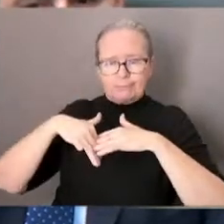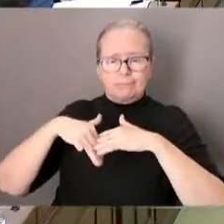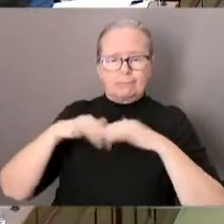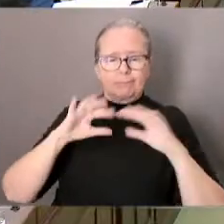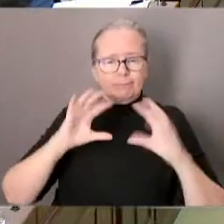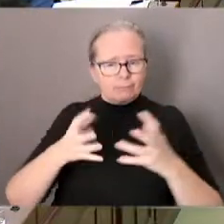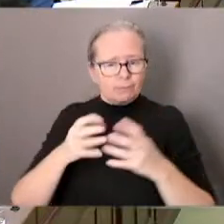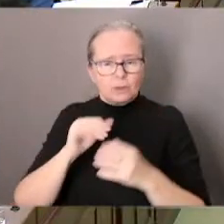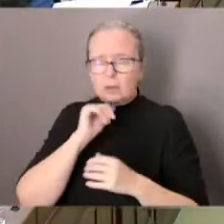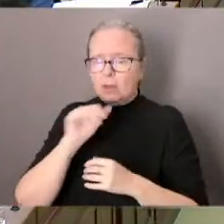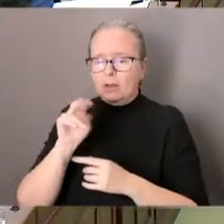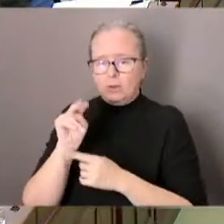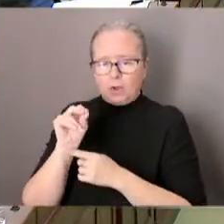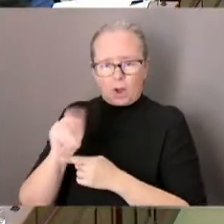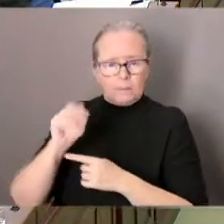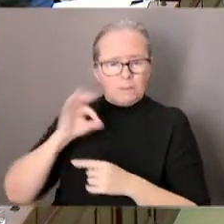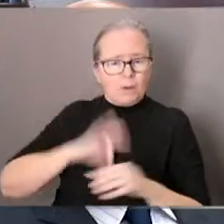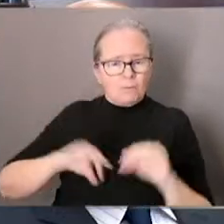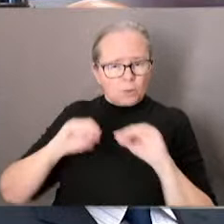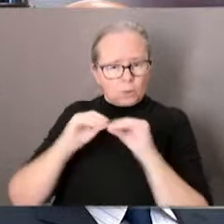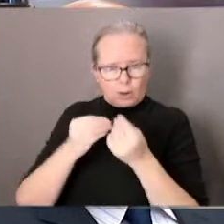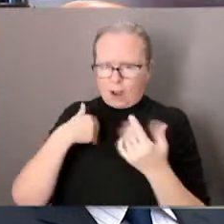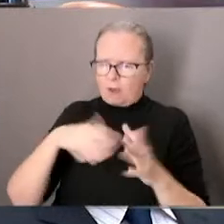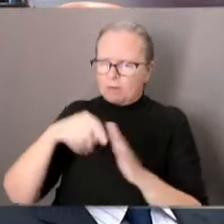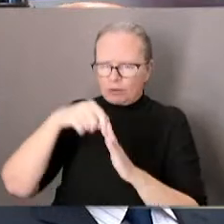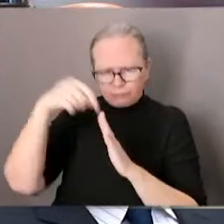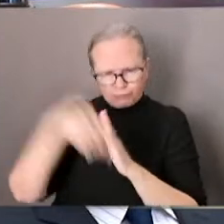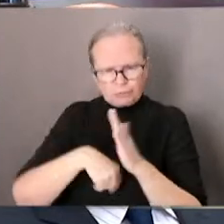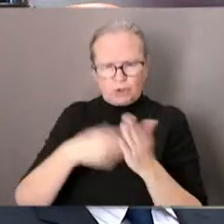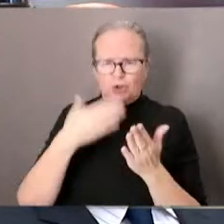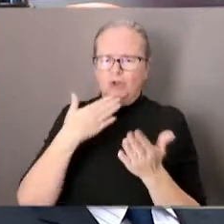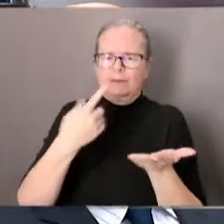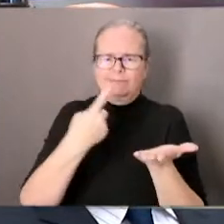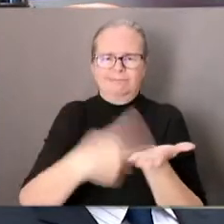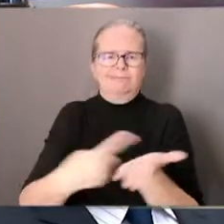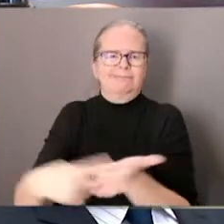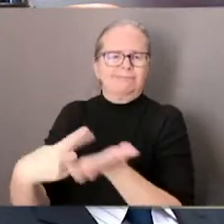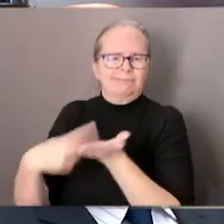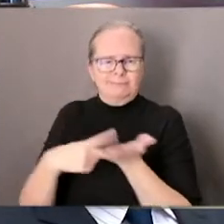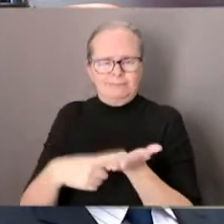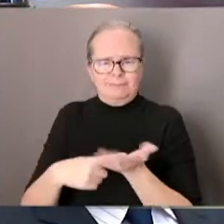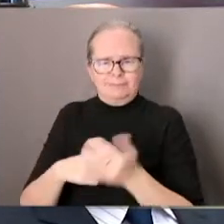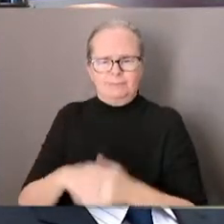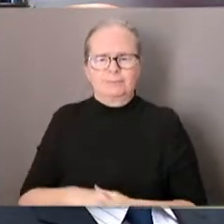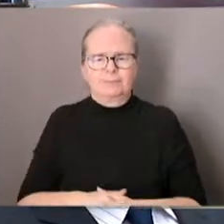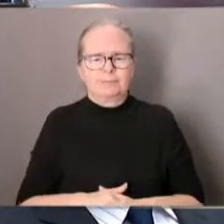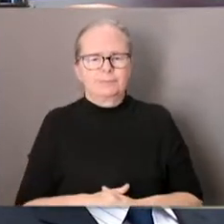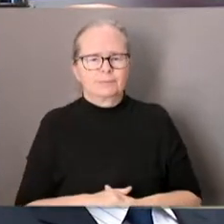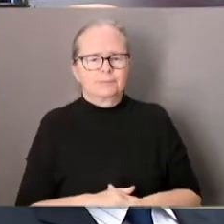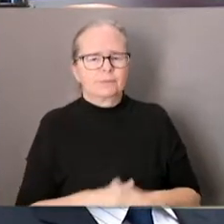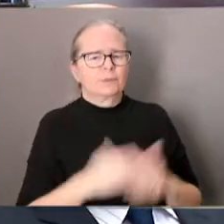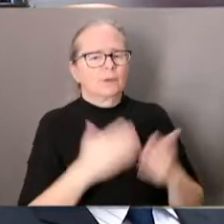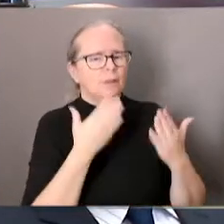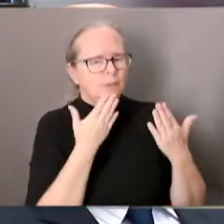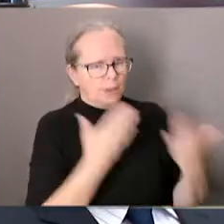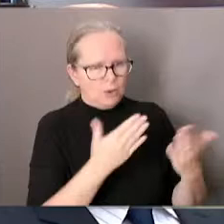The Honorable the member for the company thank you Mr Speaker and to the minister for that good work given the extensive level of consultation that went